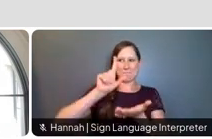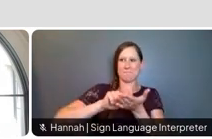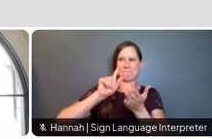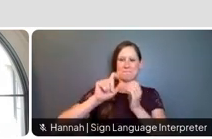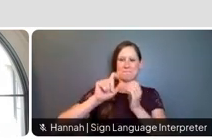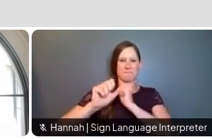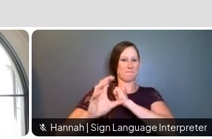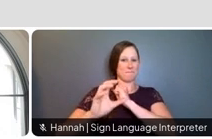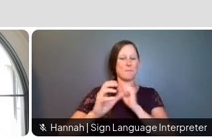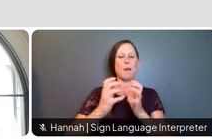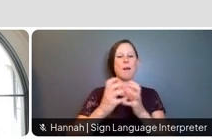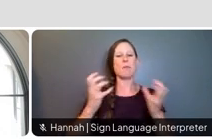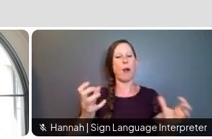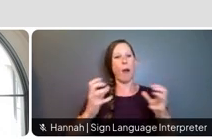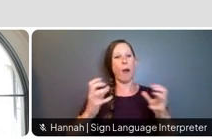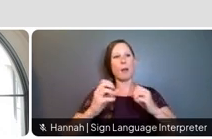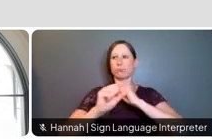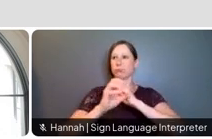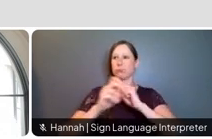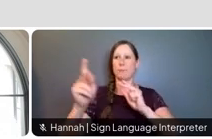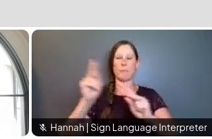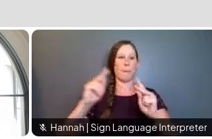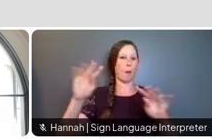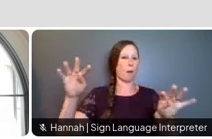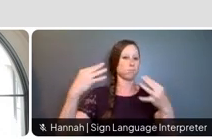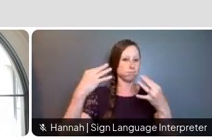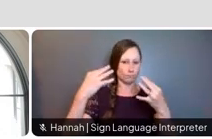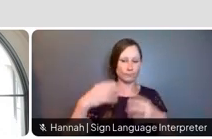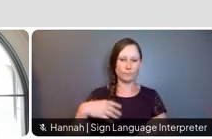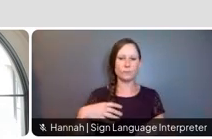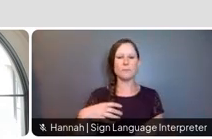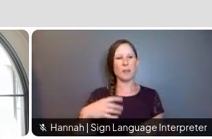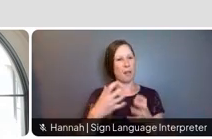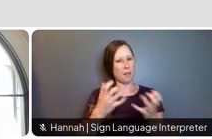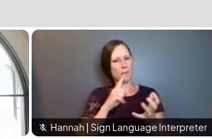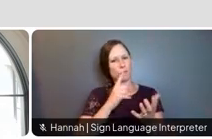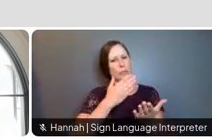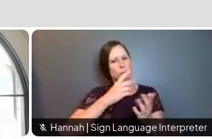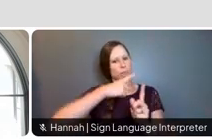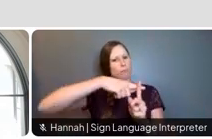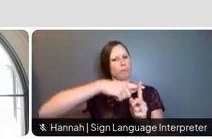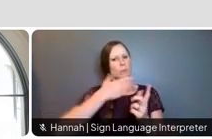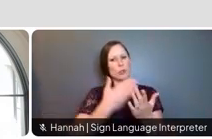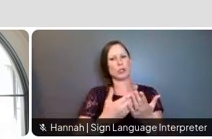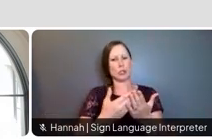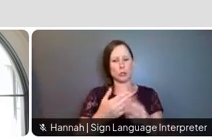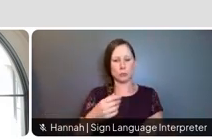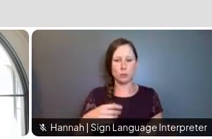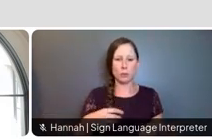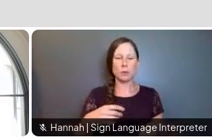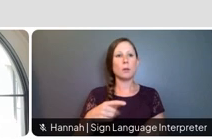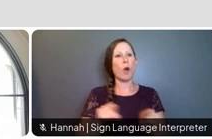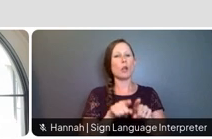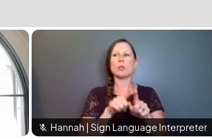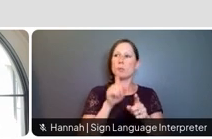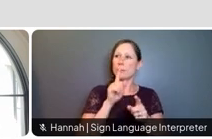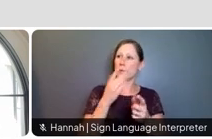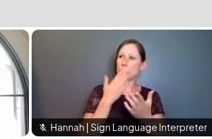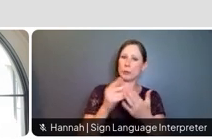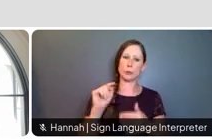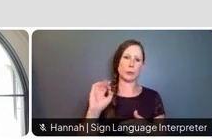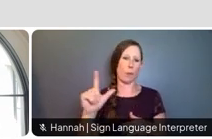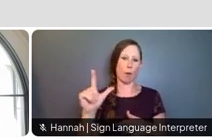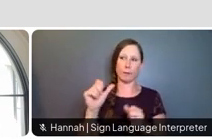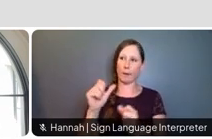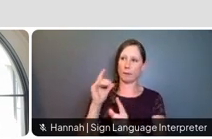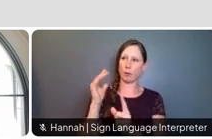publicity that comes around, and usually good publicity about going public. And it's a useful tool for attracting talent. One thing you